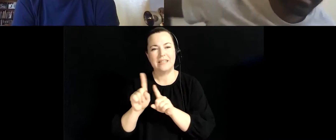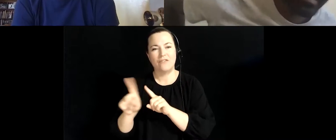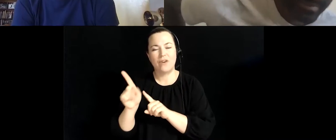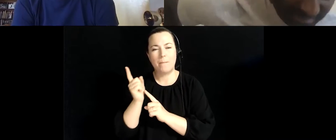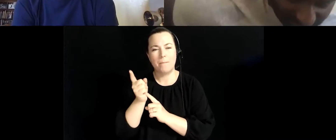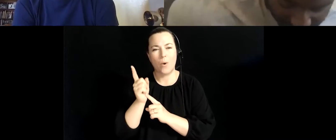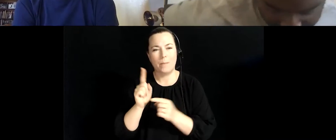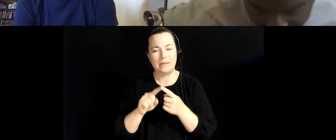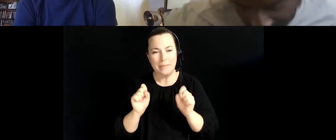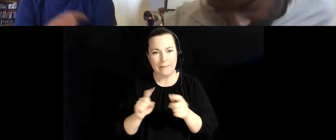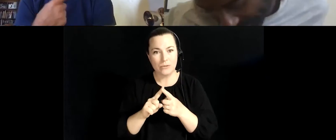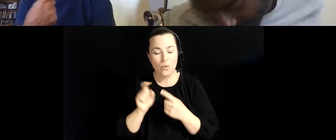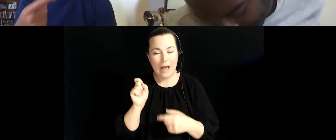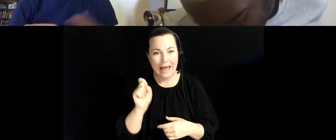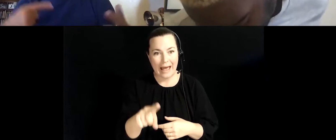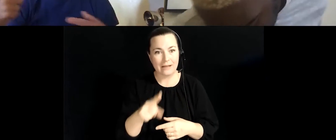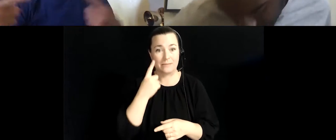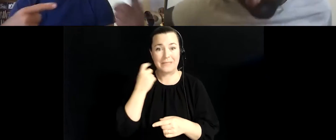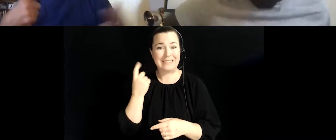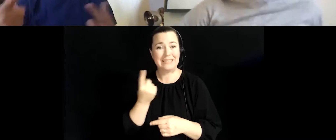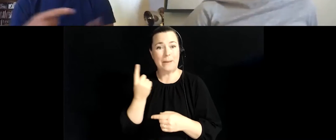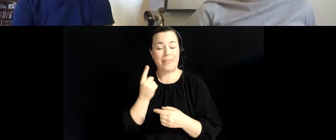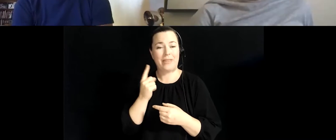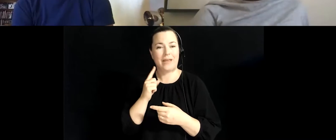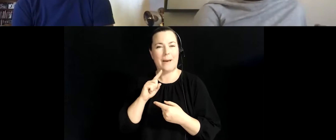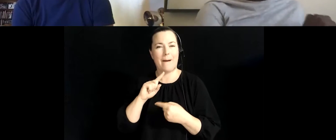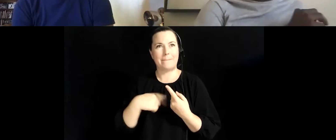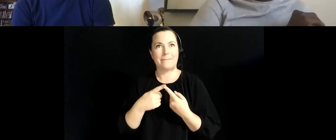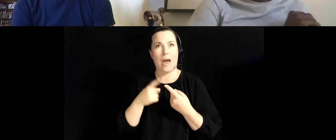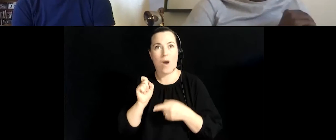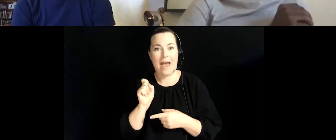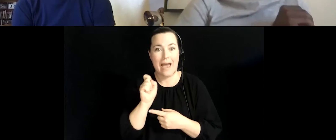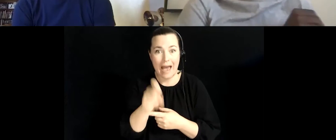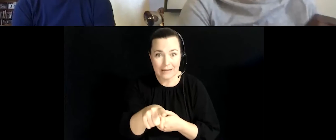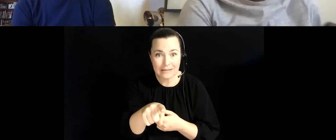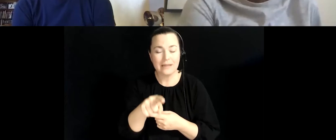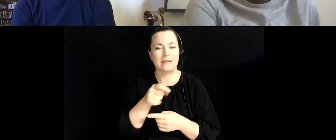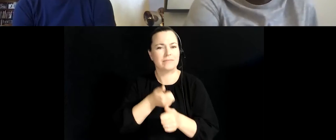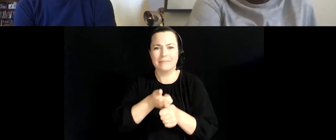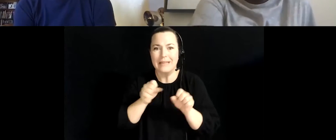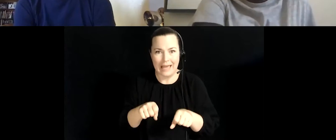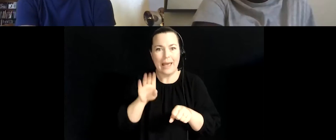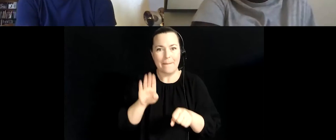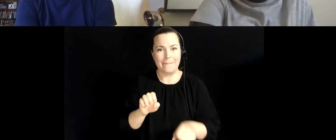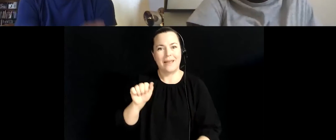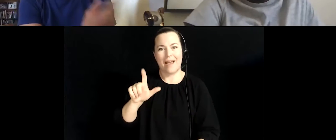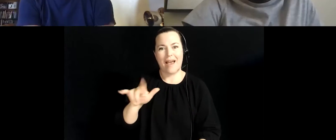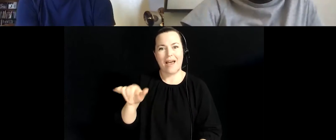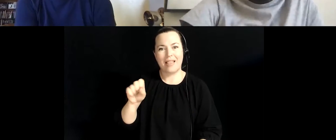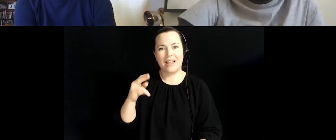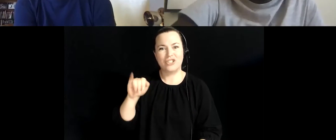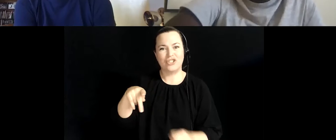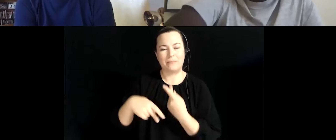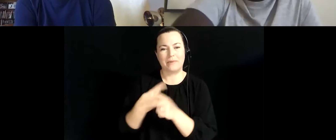for that it can also be a kind of allyship, just being aware of like, oh wait, and mentioning